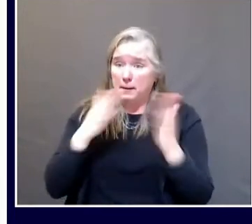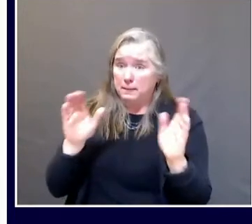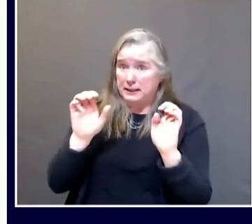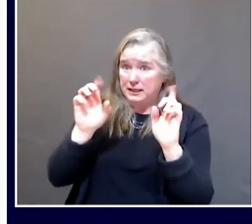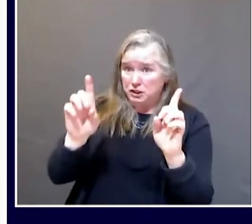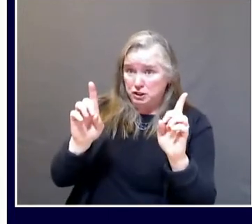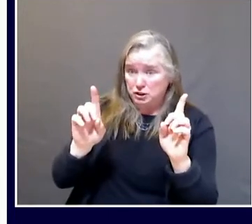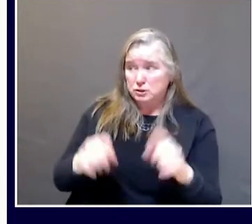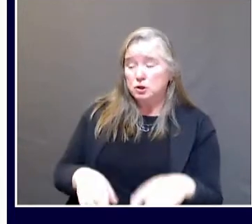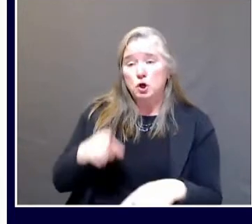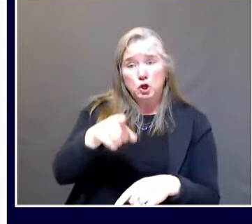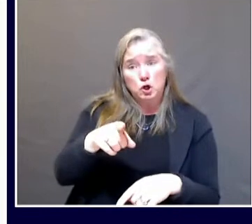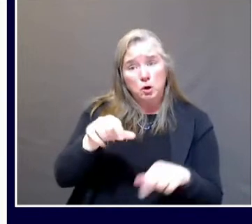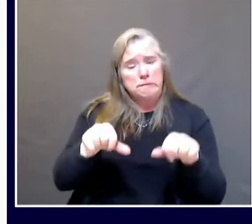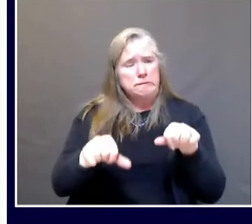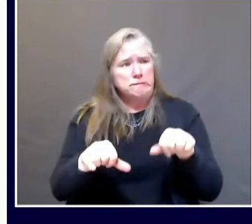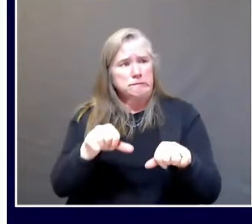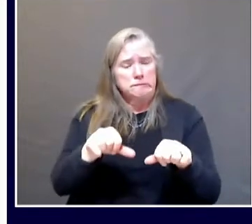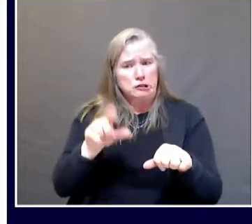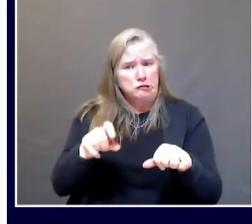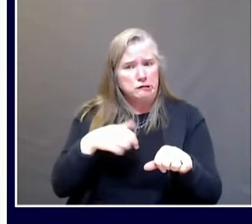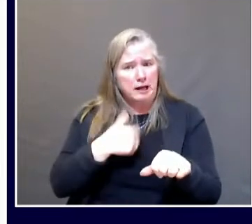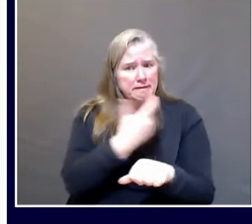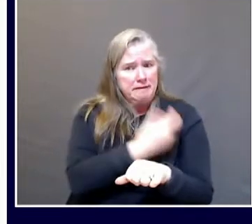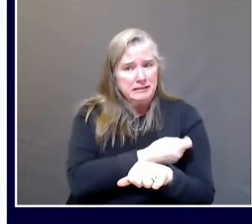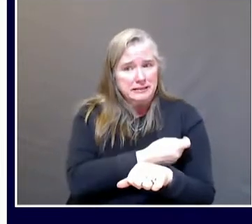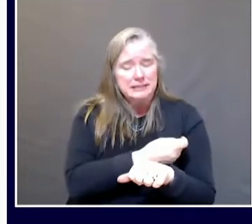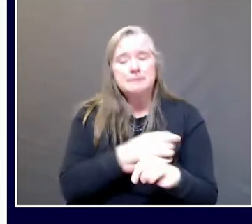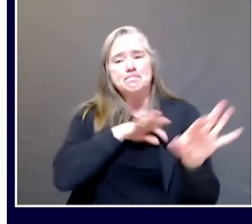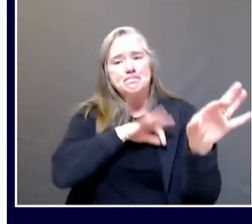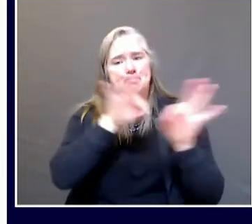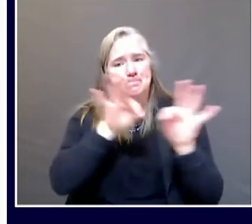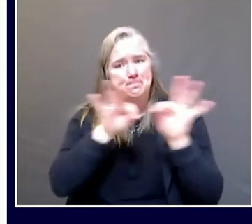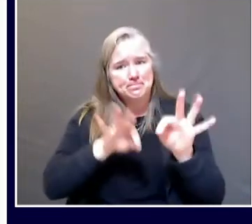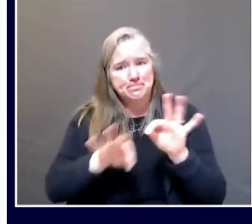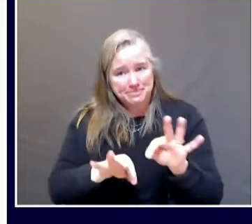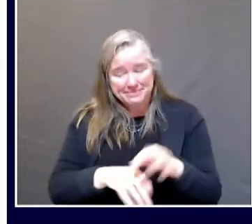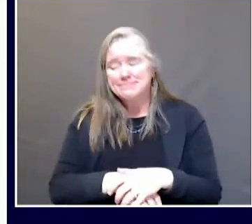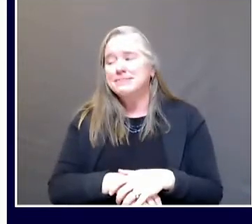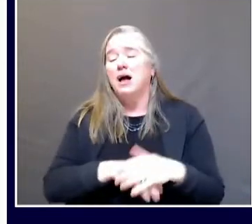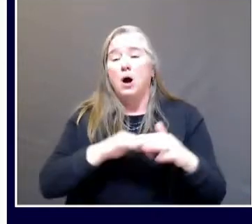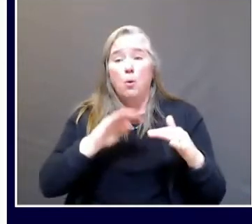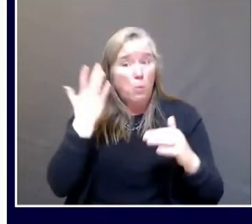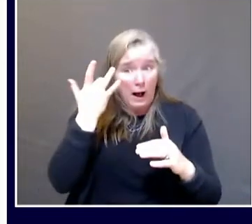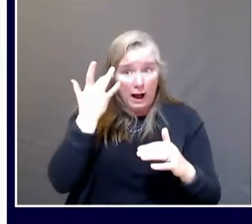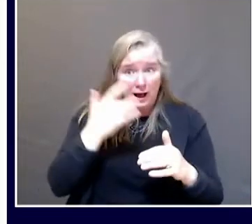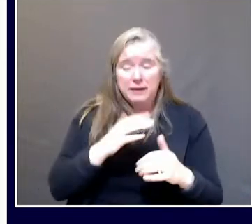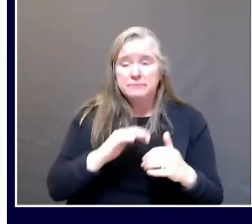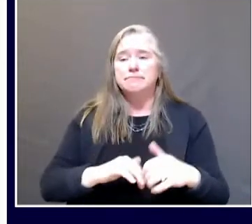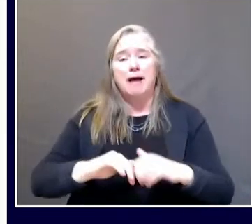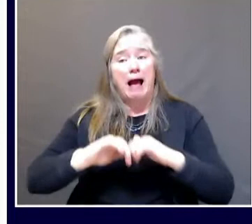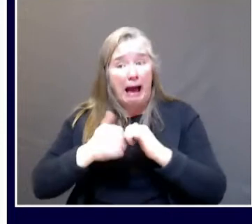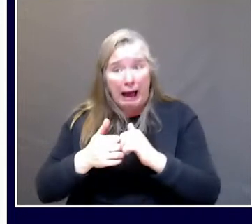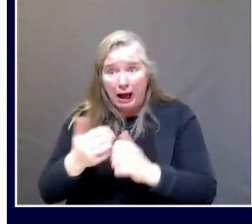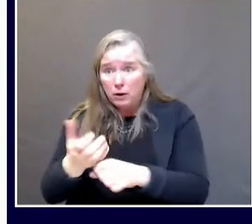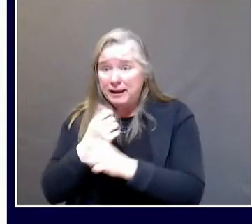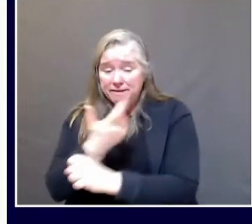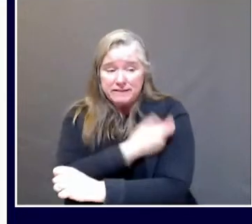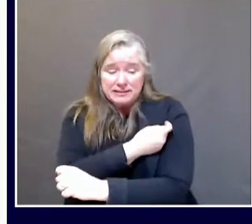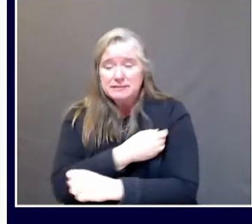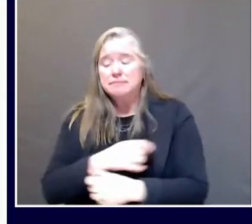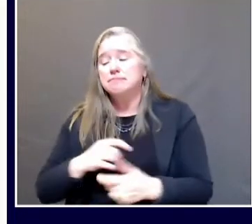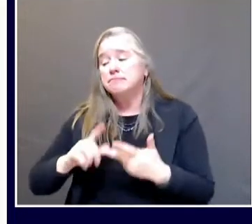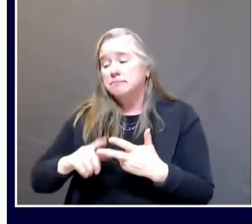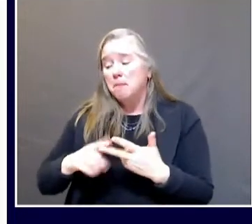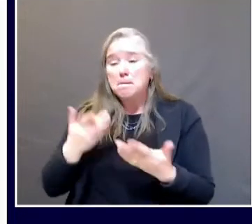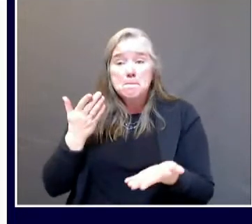vaccines matter, what is our plan, how to get vaccine, how do we figure out the transportation of people who might not